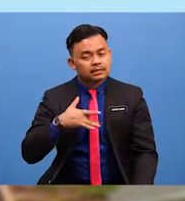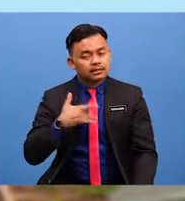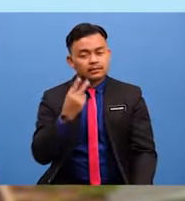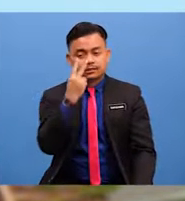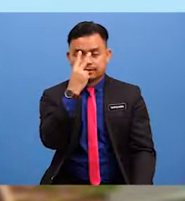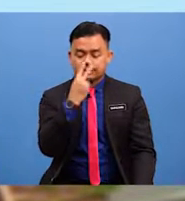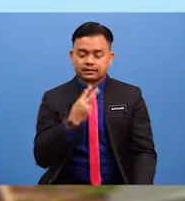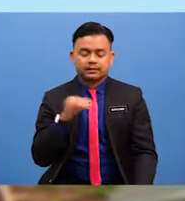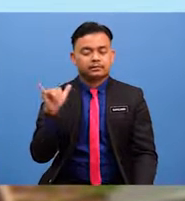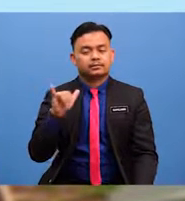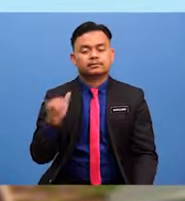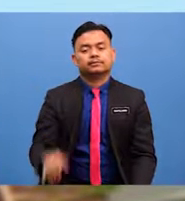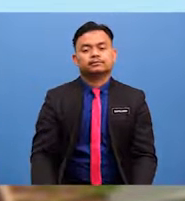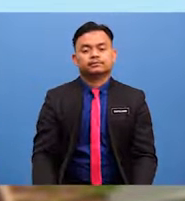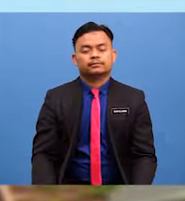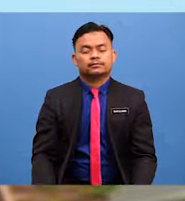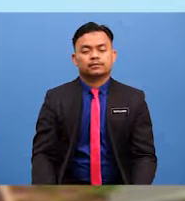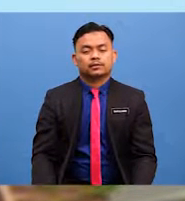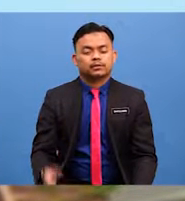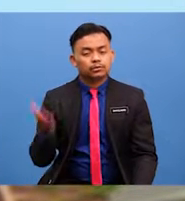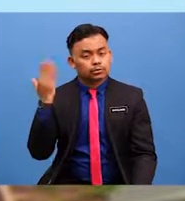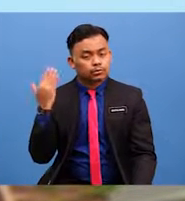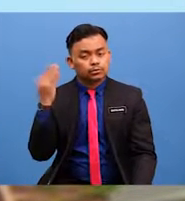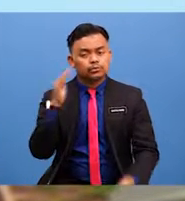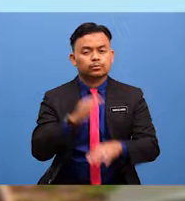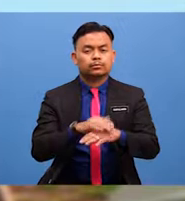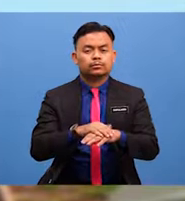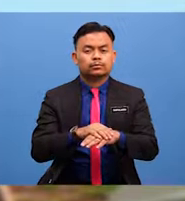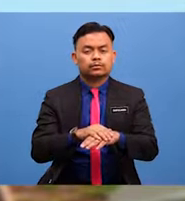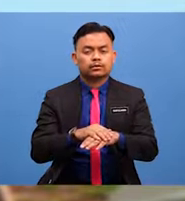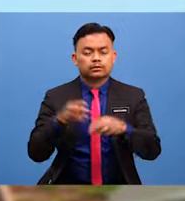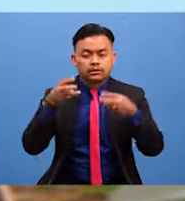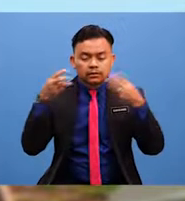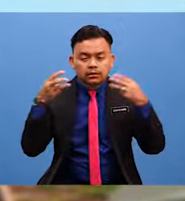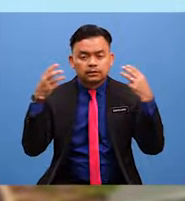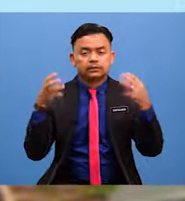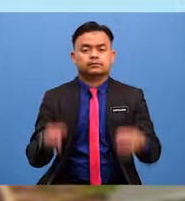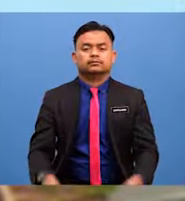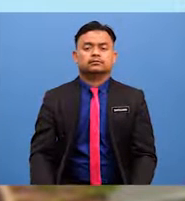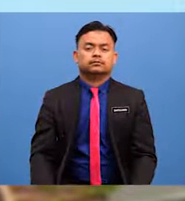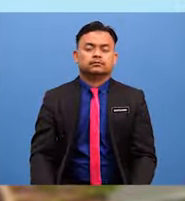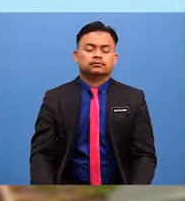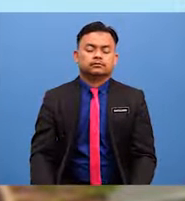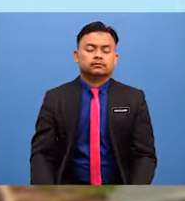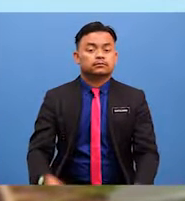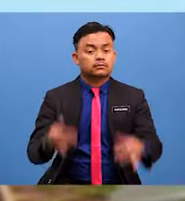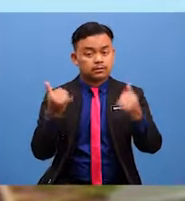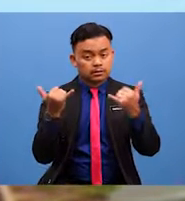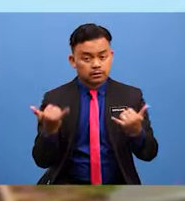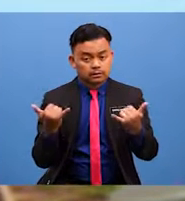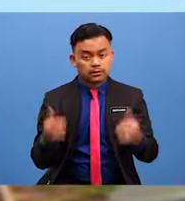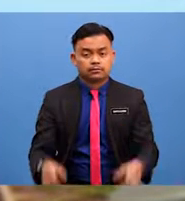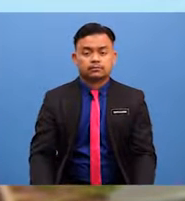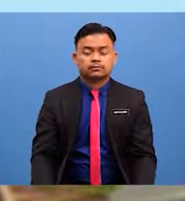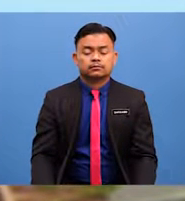used to be many Sumatran tigers roaming around in their natural habitat. But now, we can